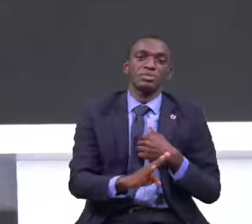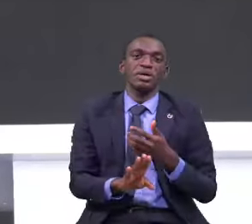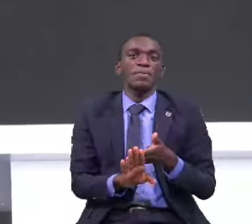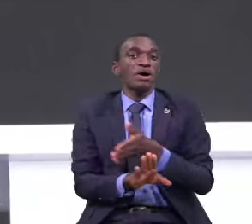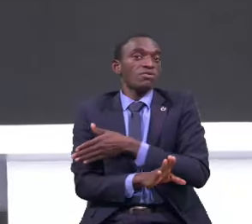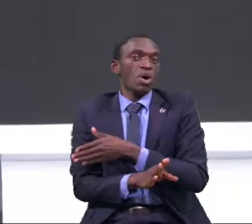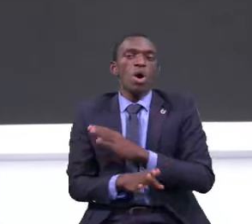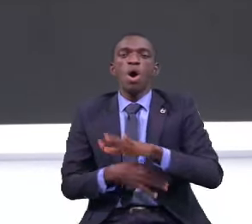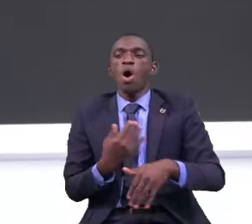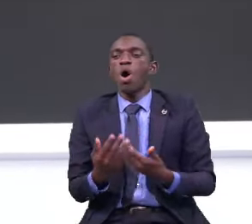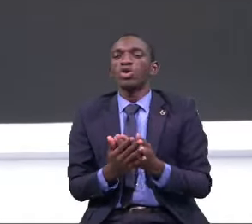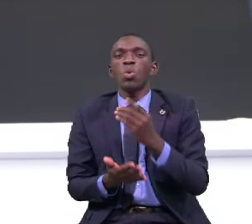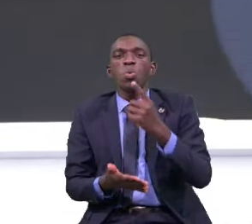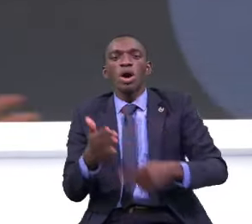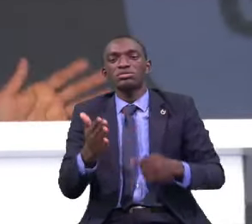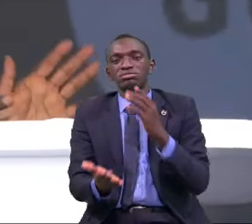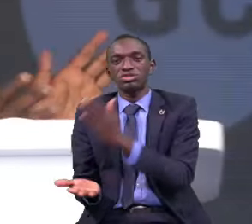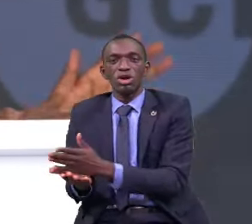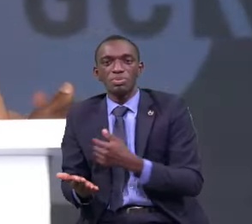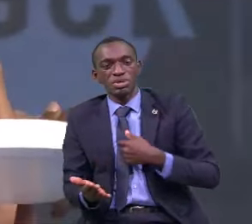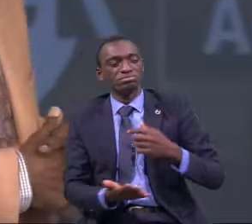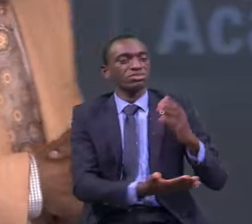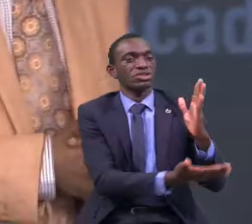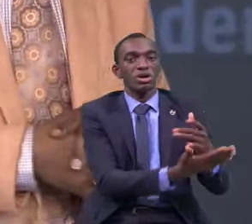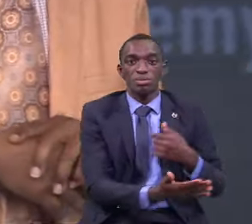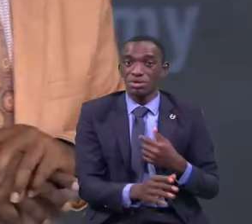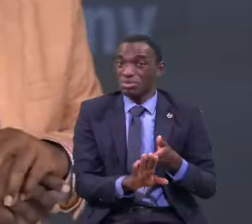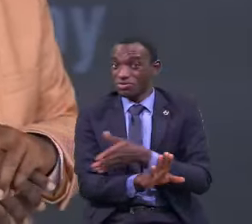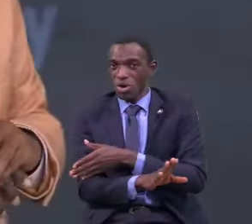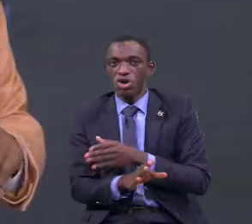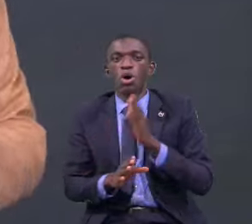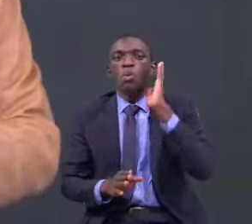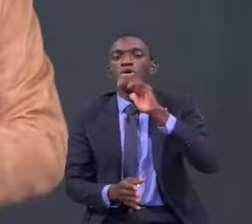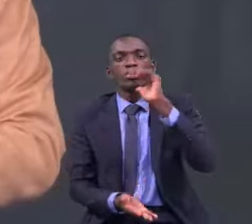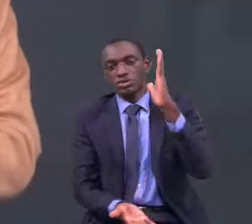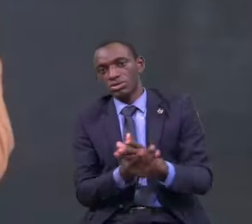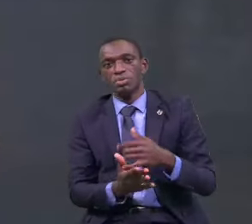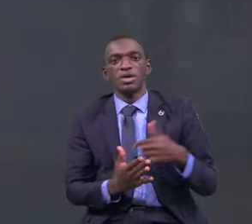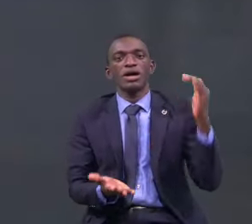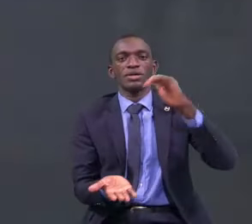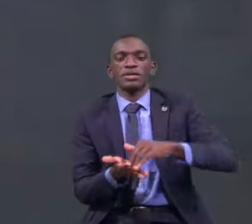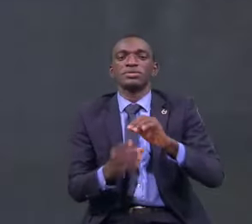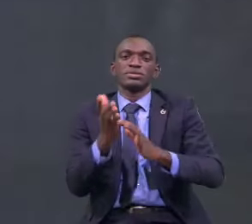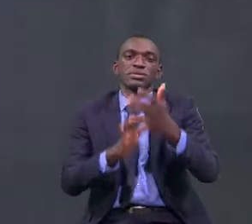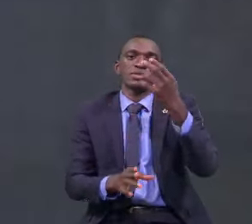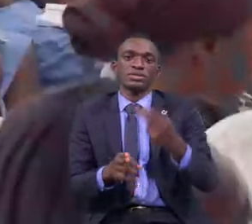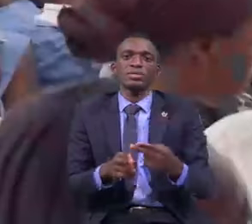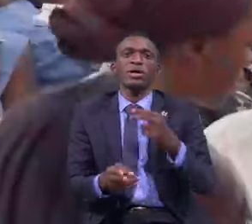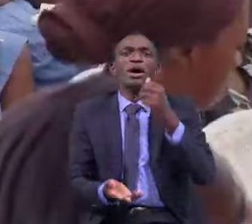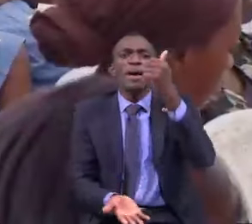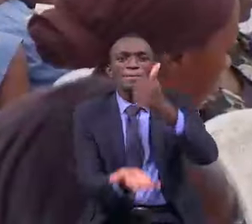to stop me, qui me bloquait, they will not stop me anymore. Cela ne va plus me bloquer. Amen.